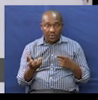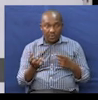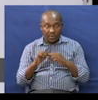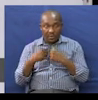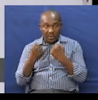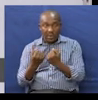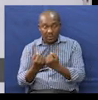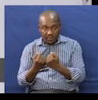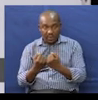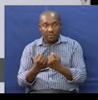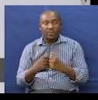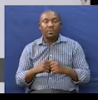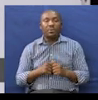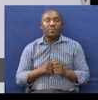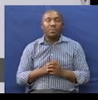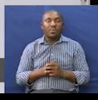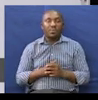organization